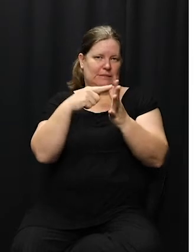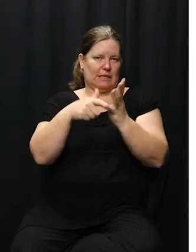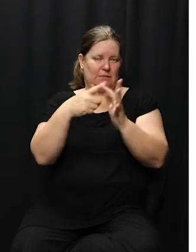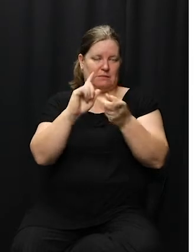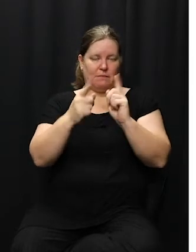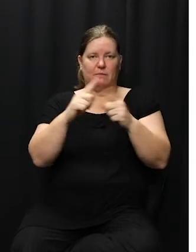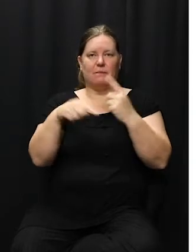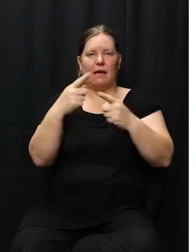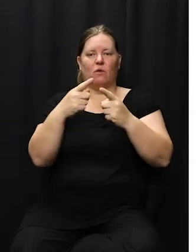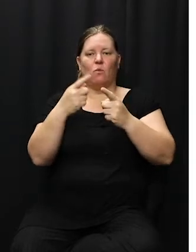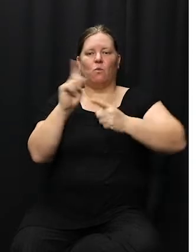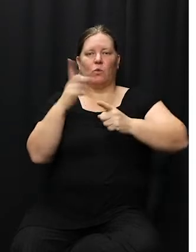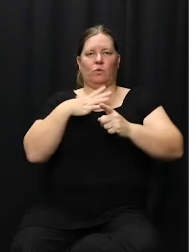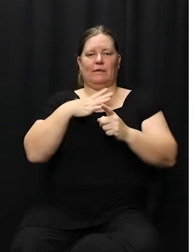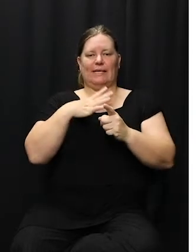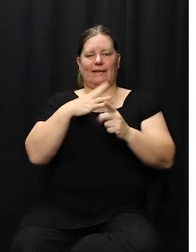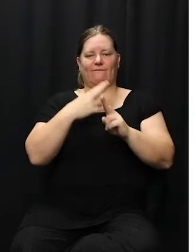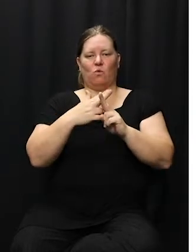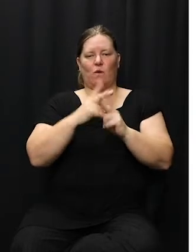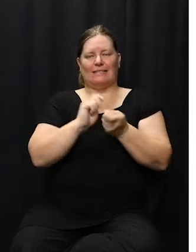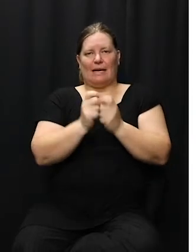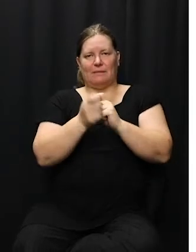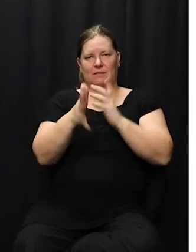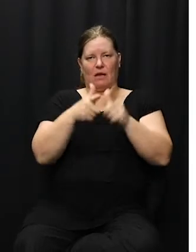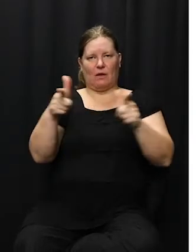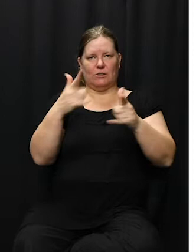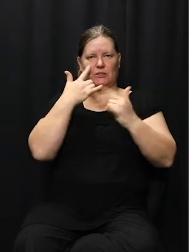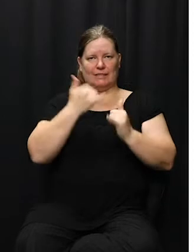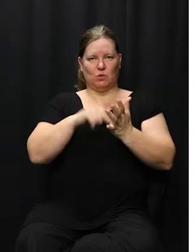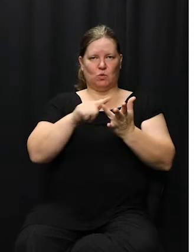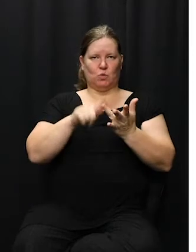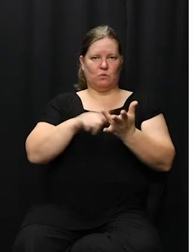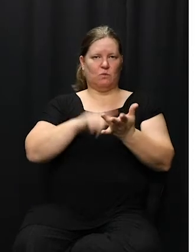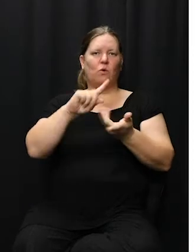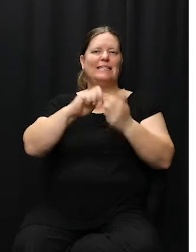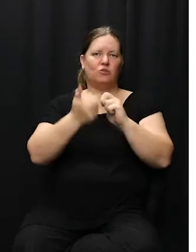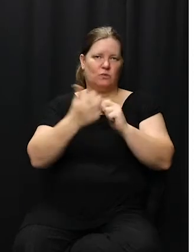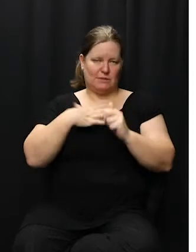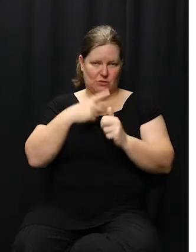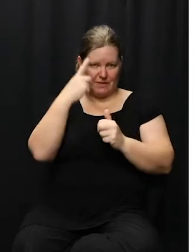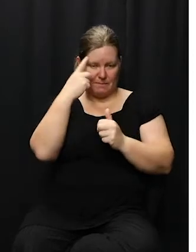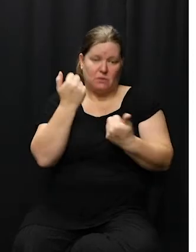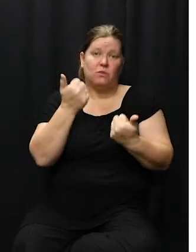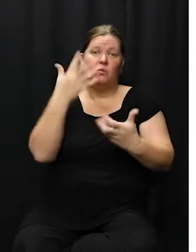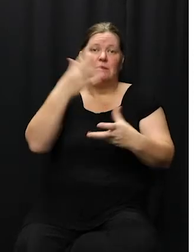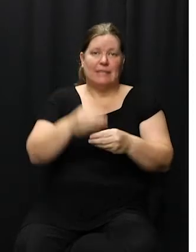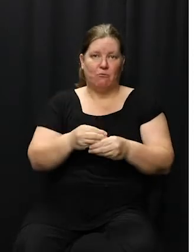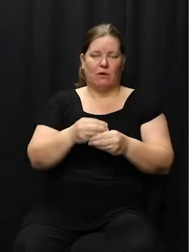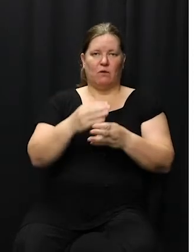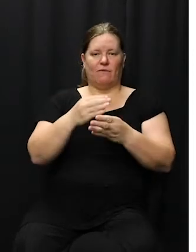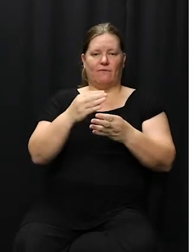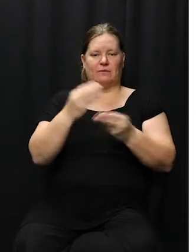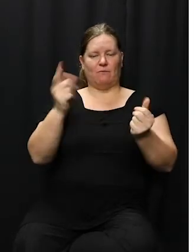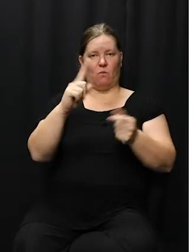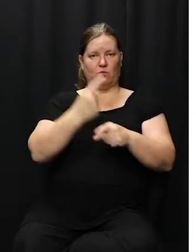updated sometimes about what you need for adaptation of sign language assessment tools or design, what issues there are in the design. So it's a